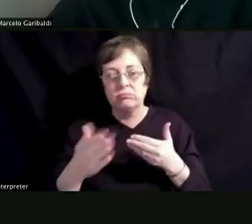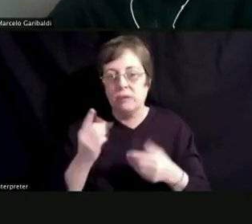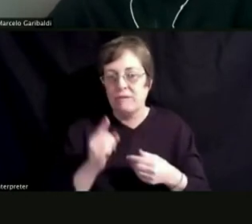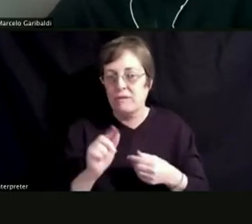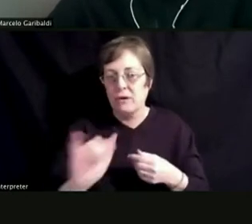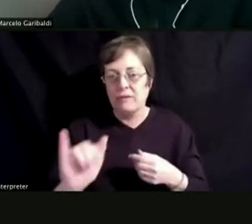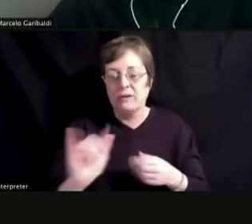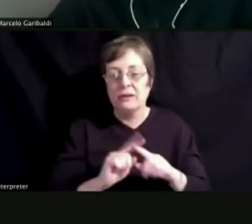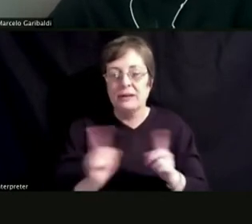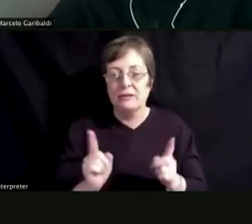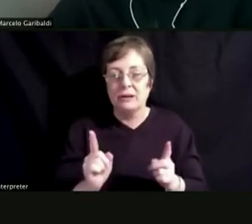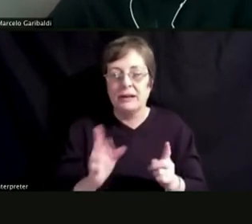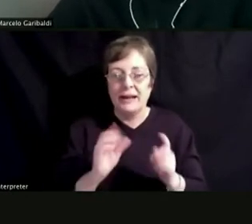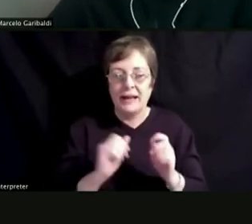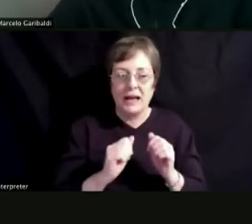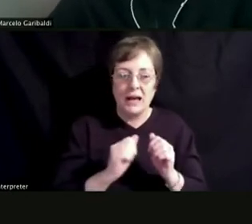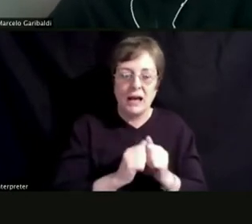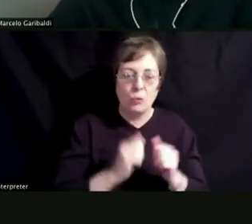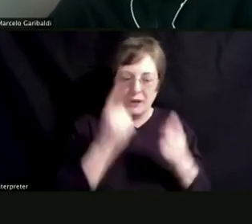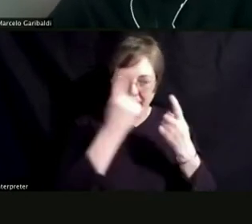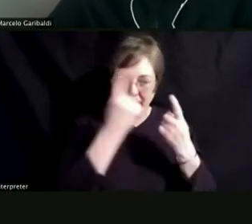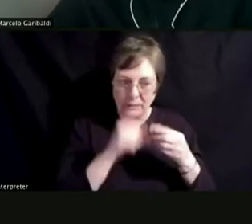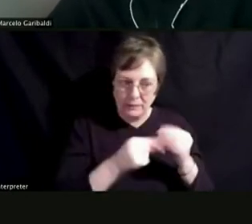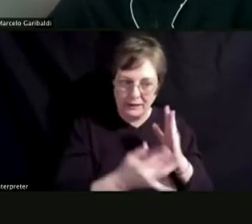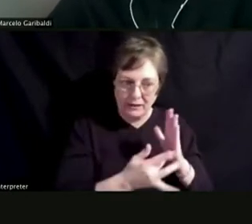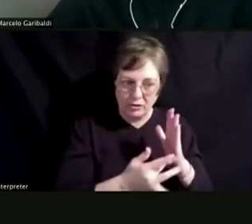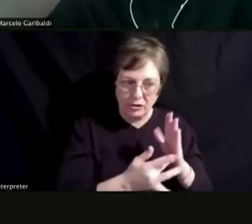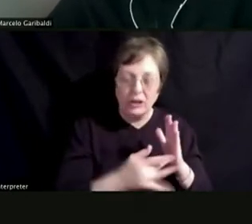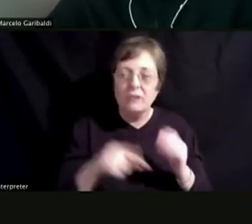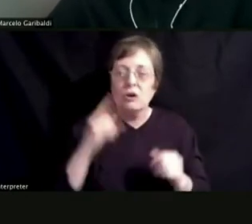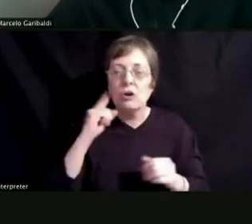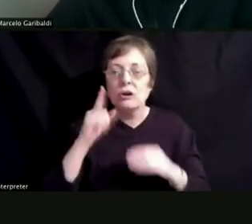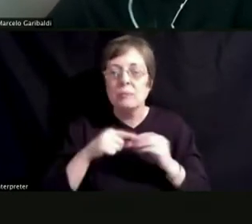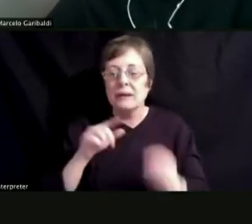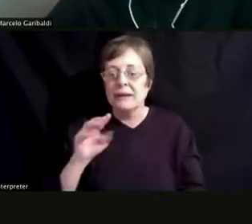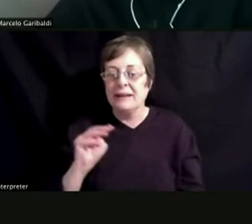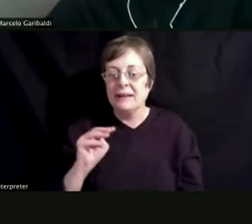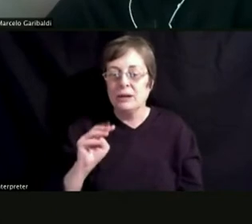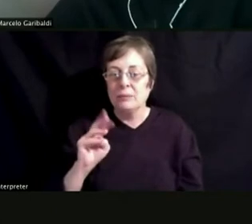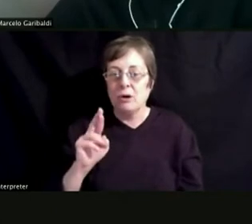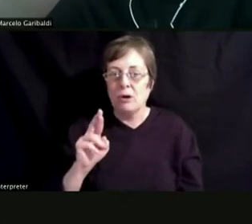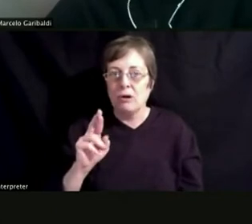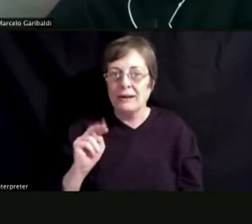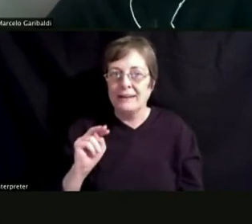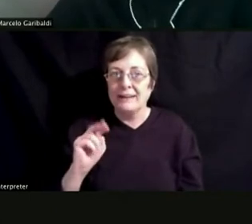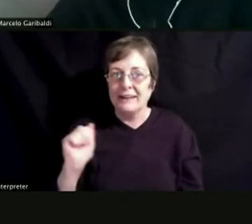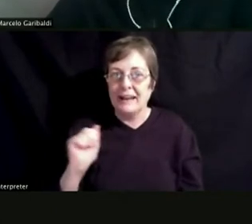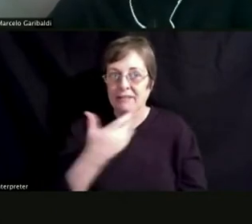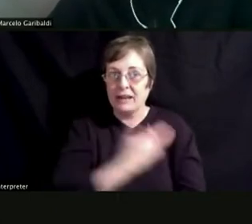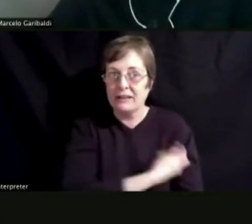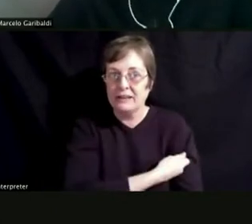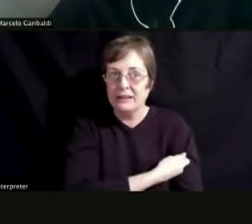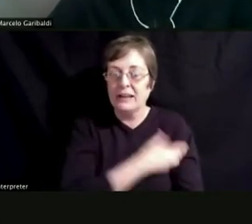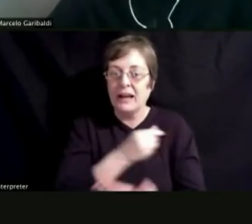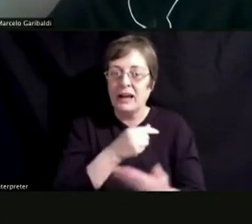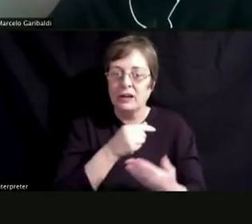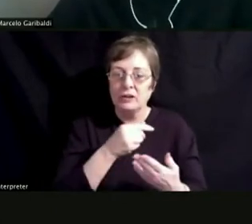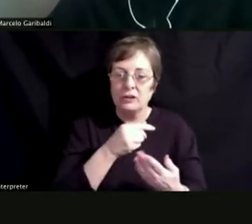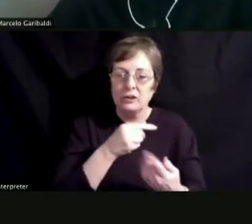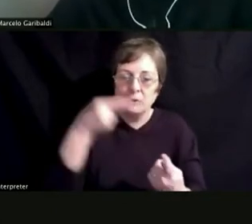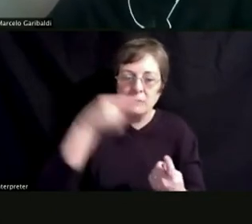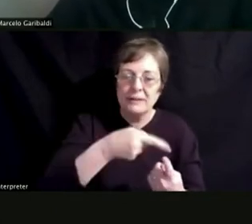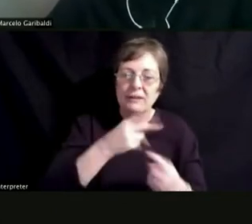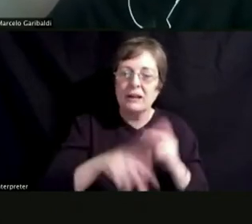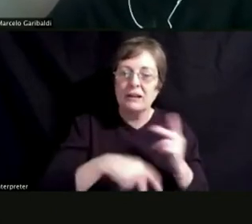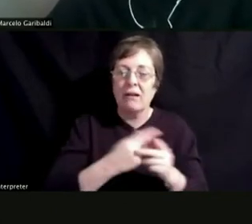have heard about mRNA vaccines. If you want to speak about specific technologies, there are a variety of